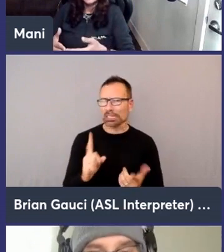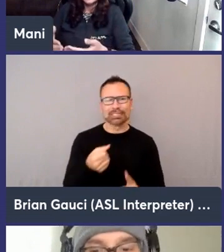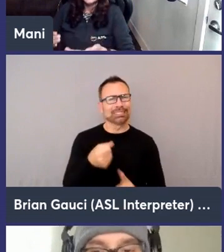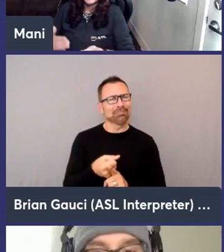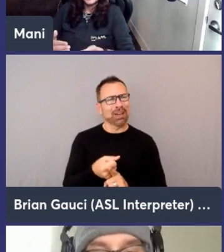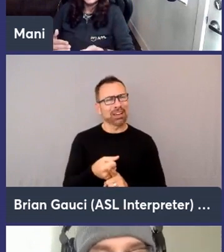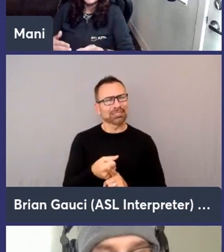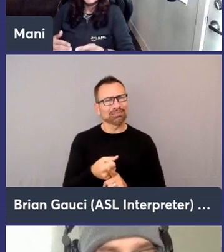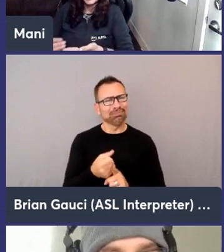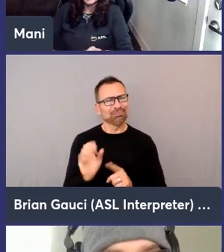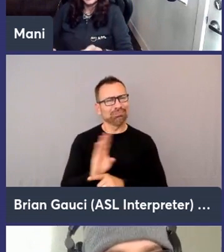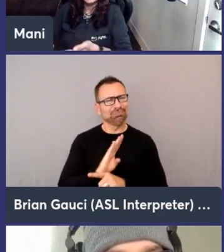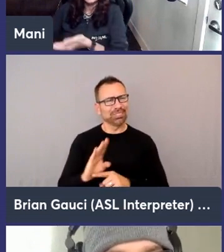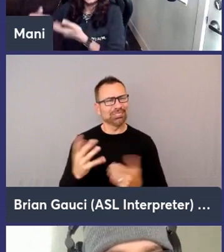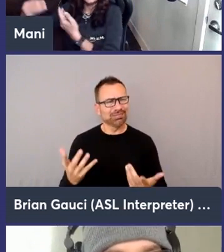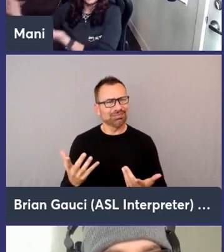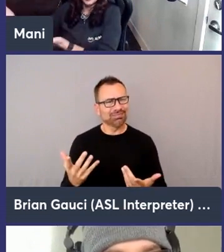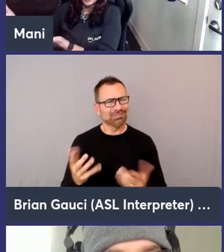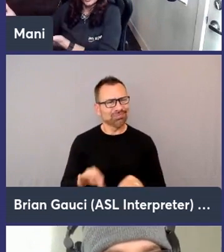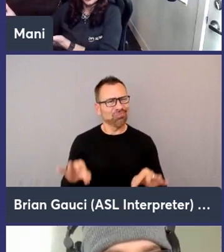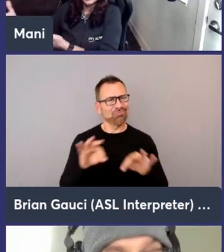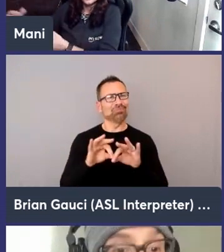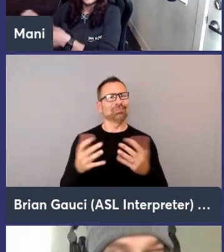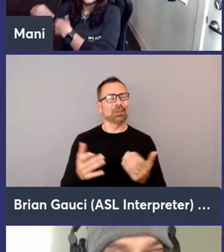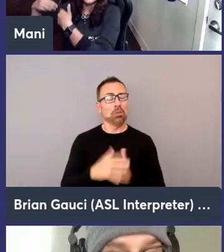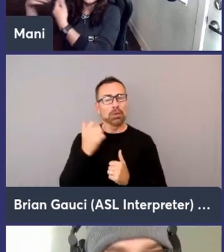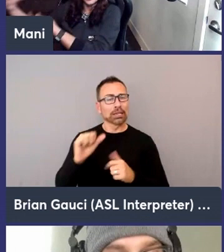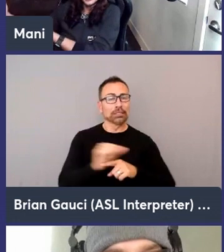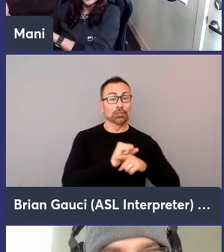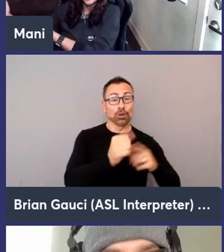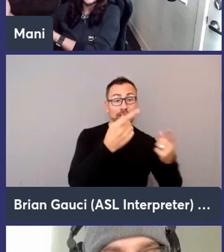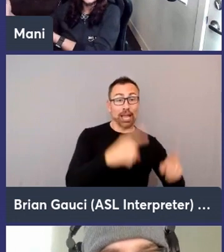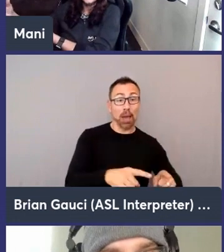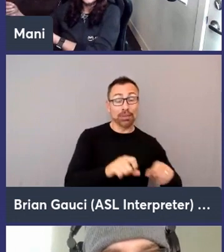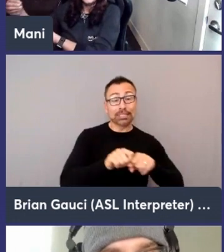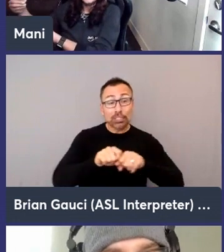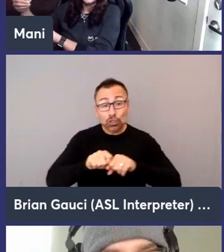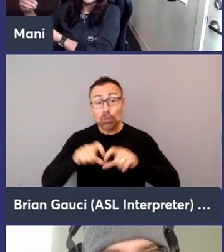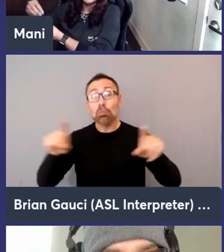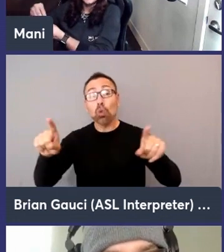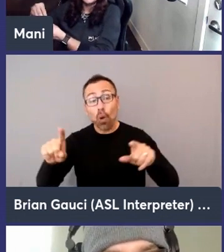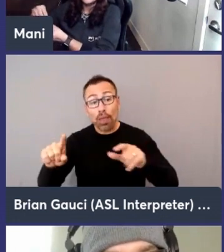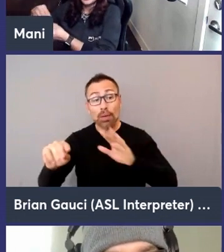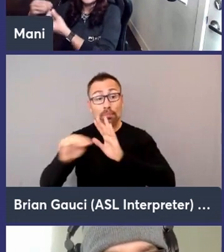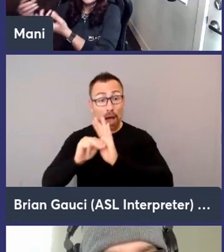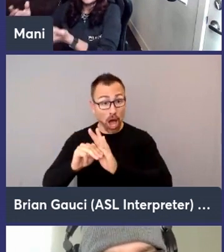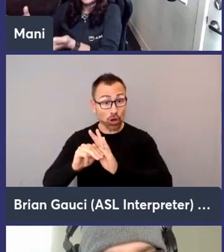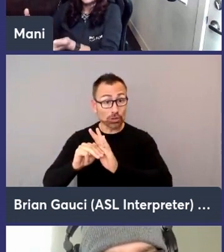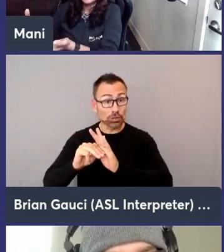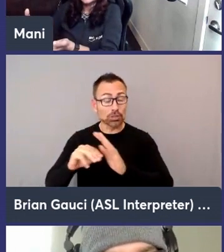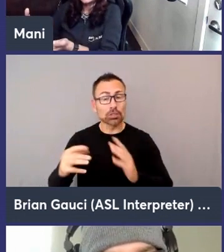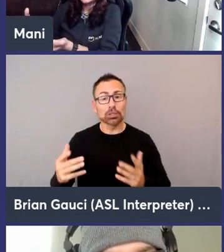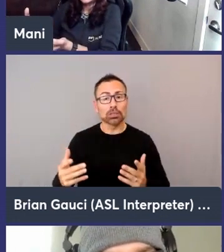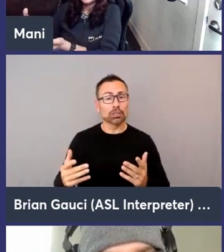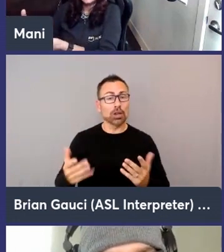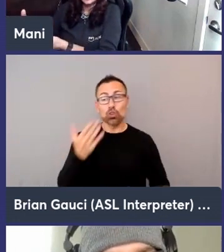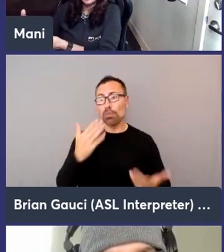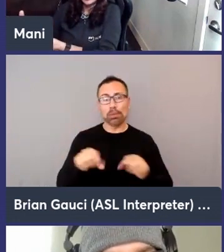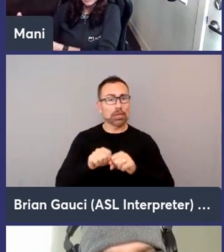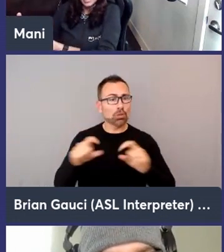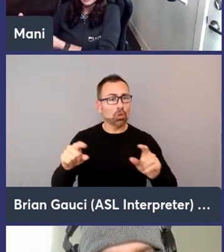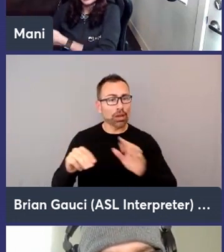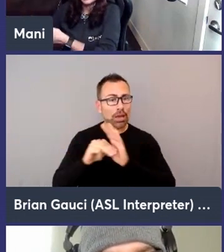Because training is done and then you deploy the model. So Right. when you deploy the model, the way you might be deploying it as a